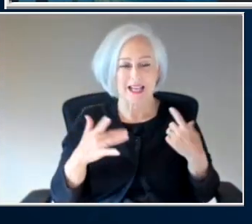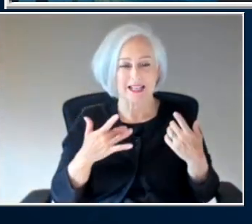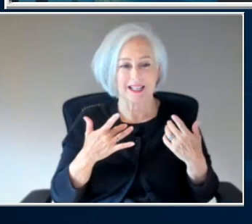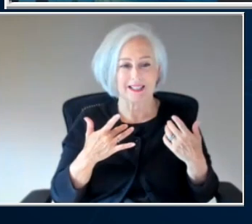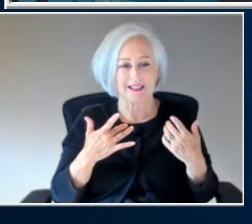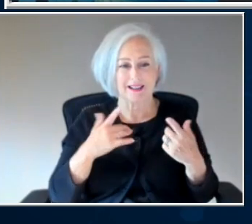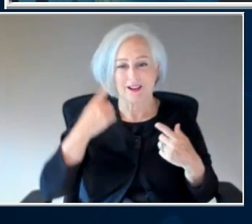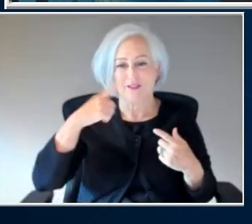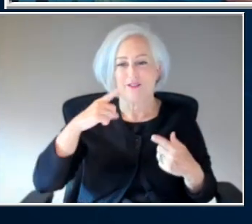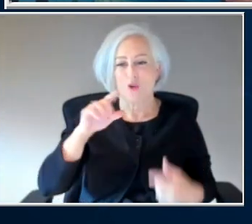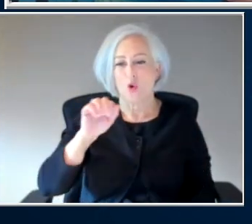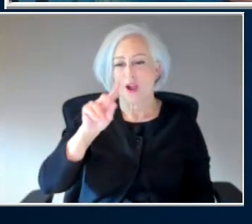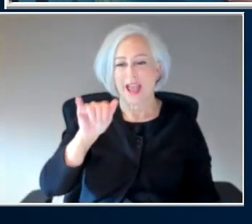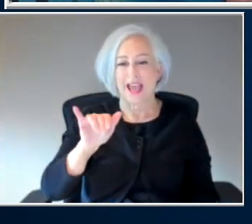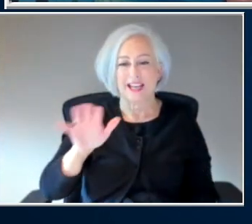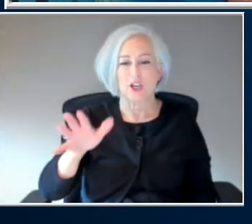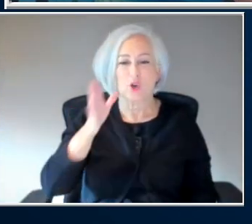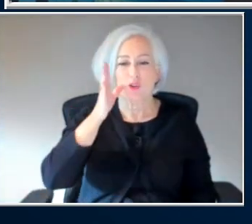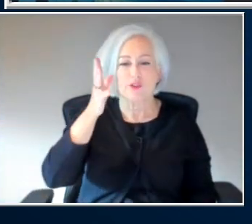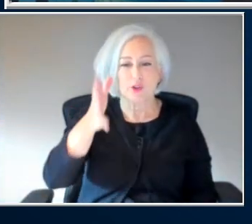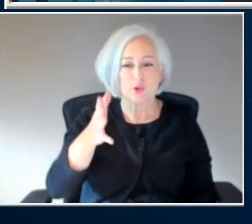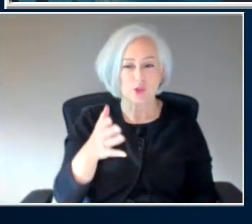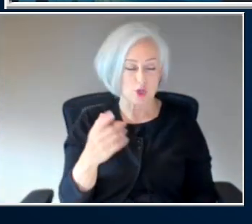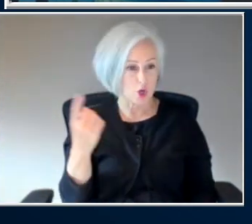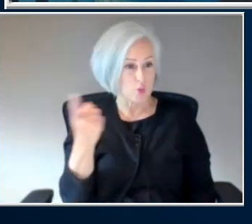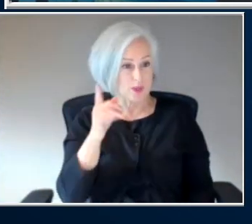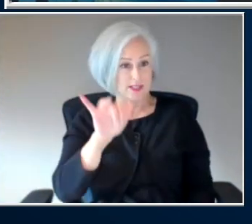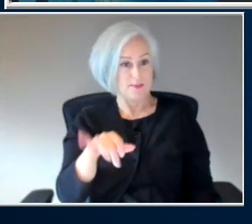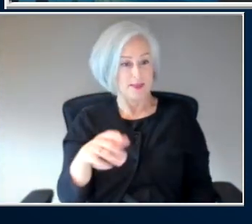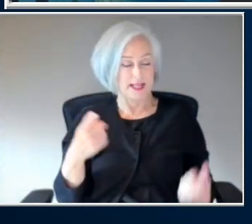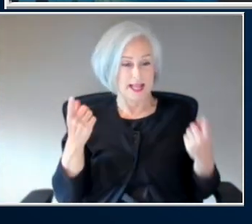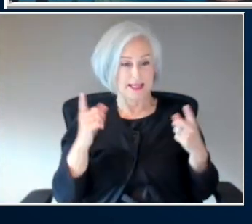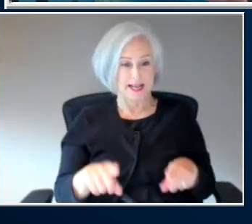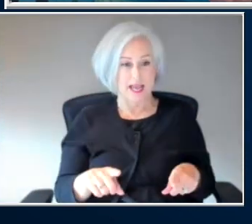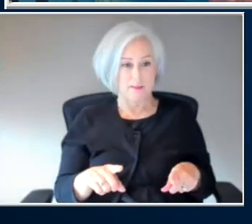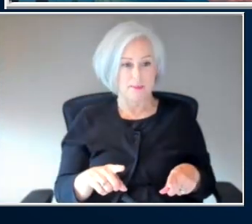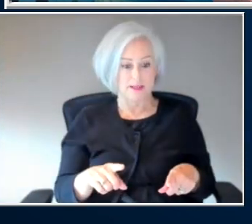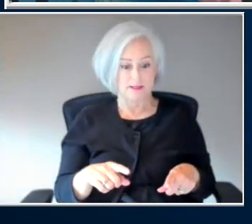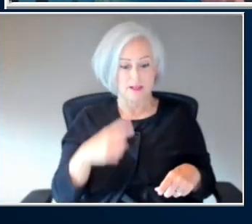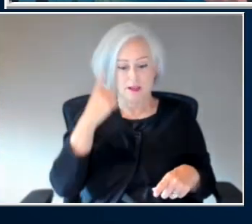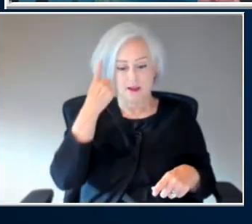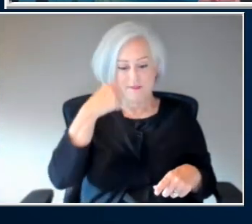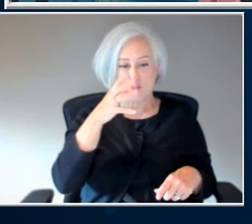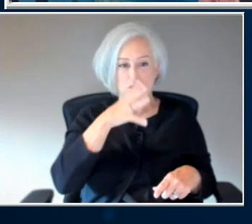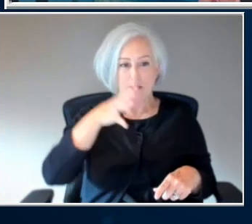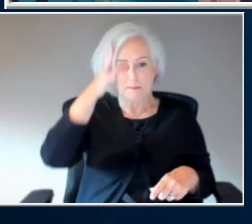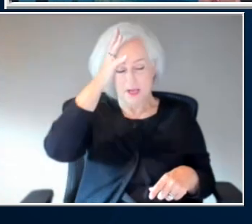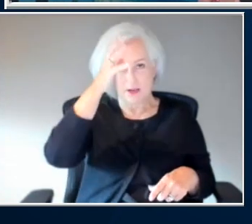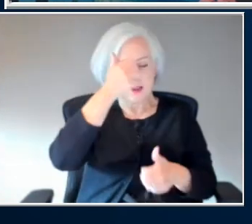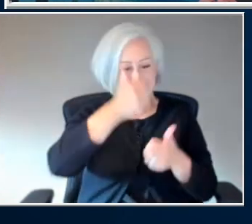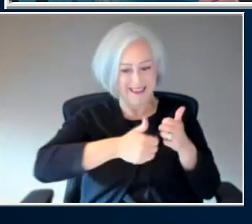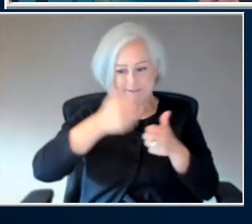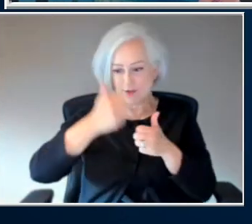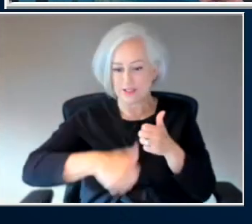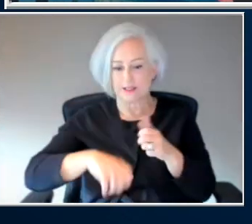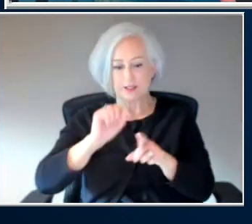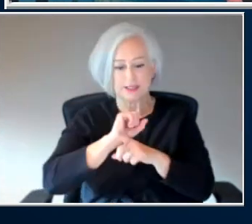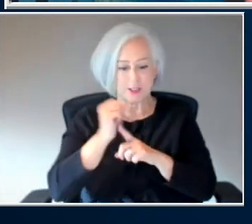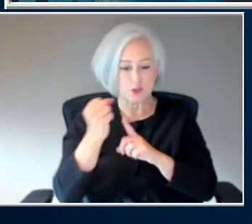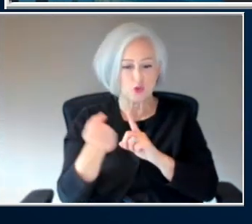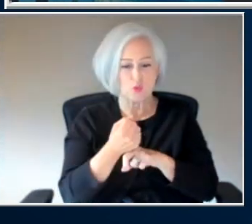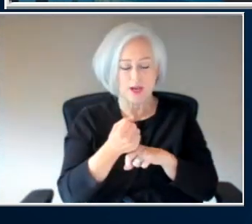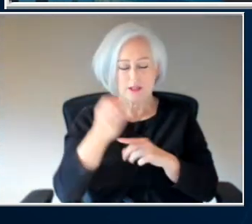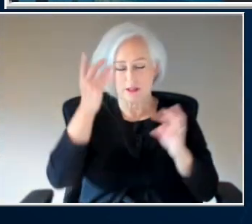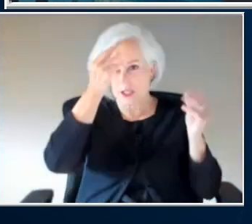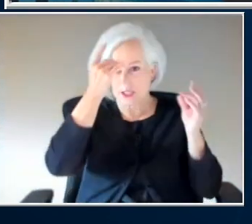Addie's future. I'm sure when something like this happens for a parent, every single scenario goes through your head. But what are you